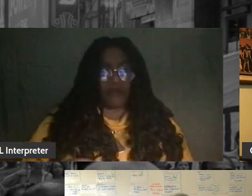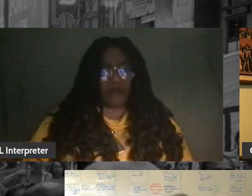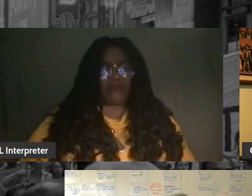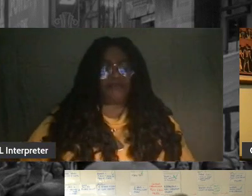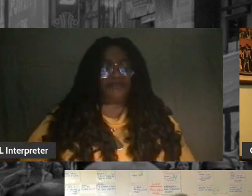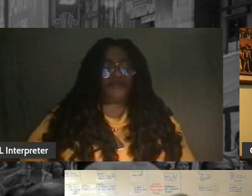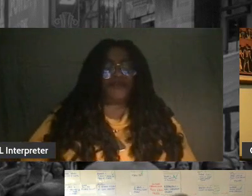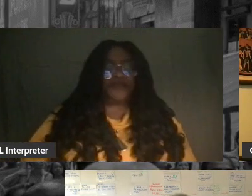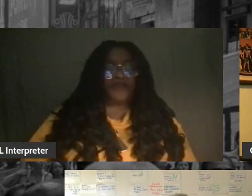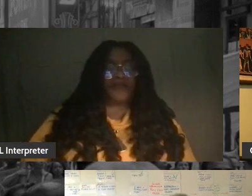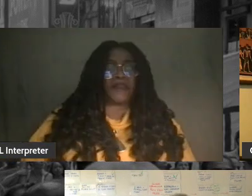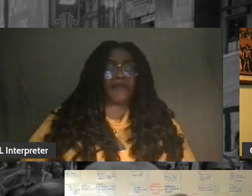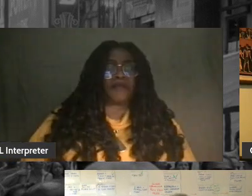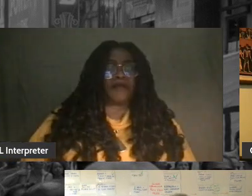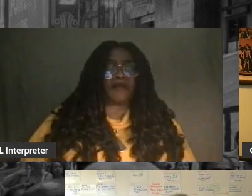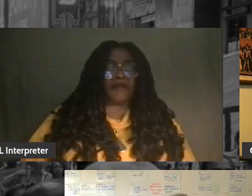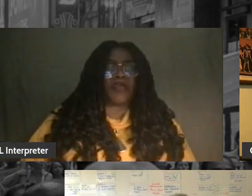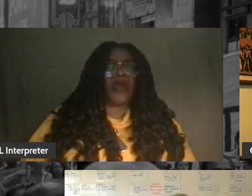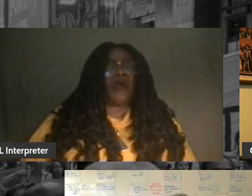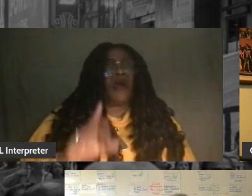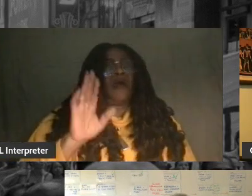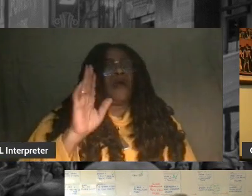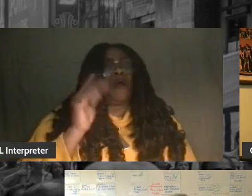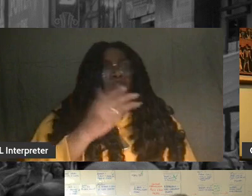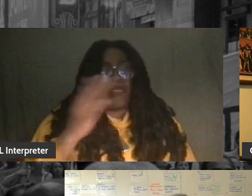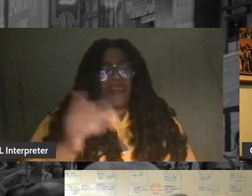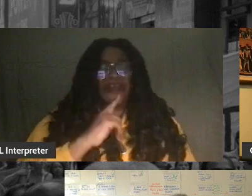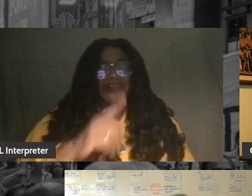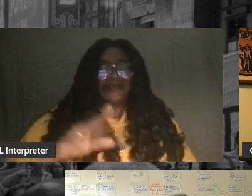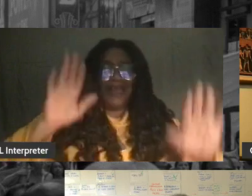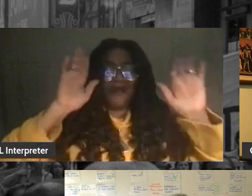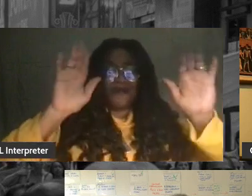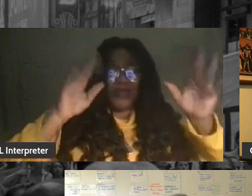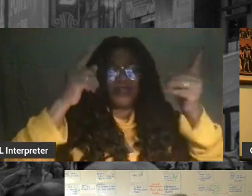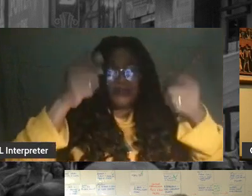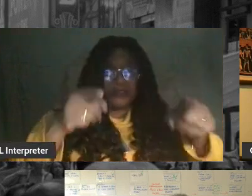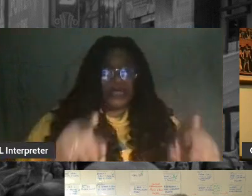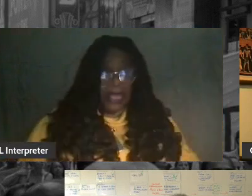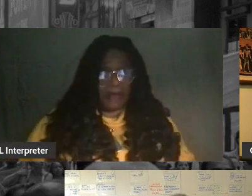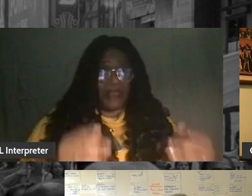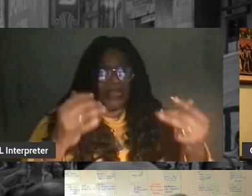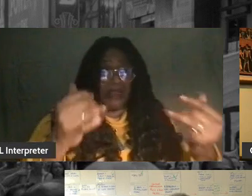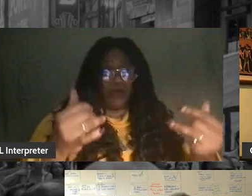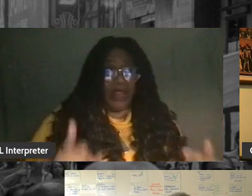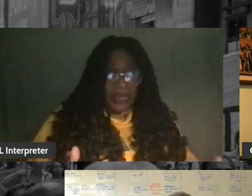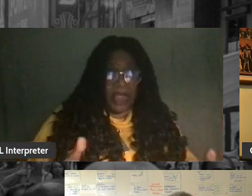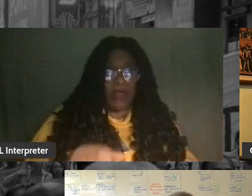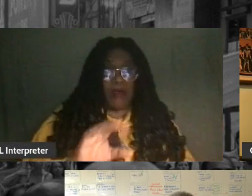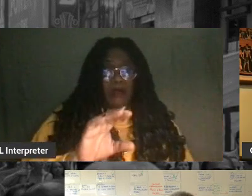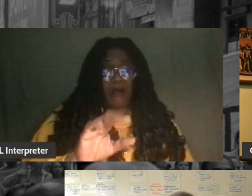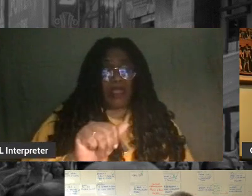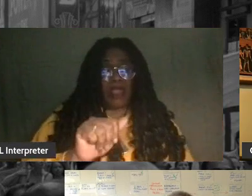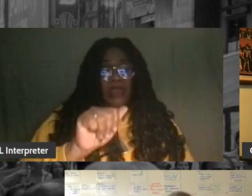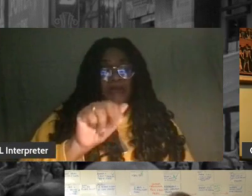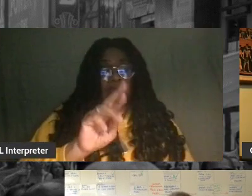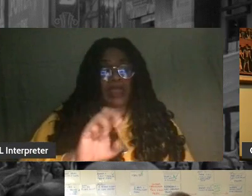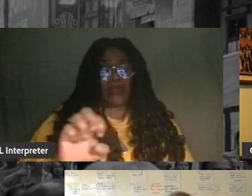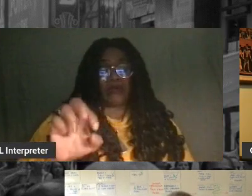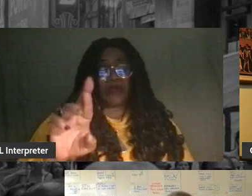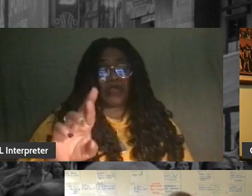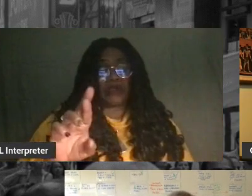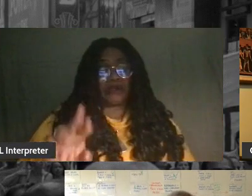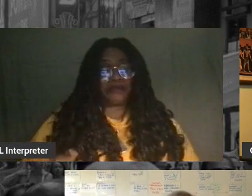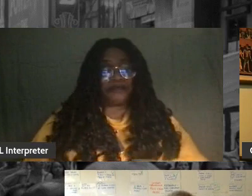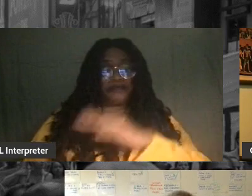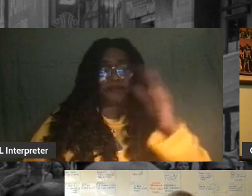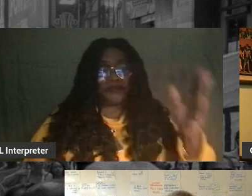And one of the great joys of what's happening right now in my career, it's twofold. It's that